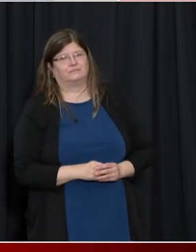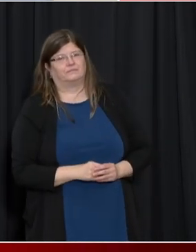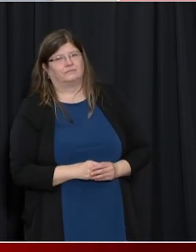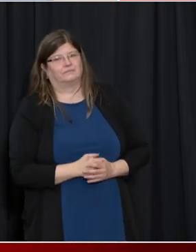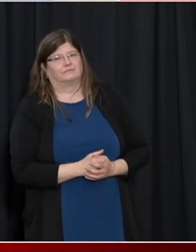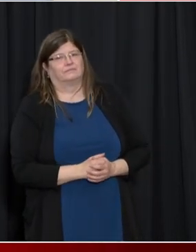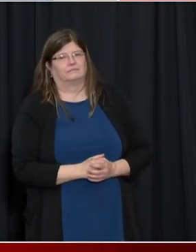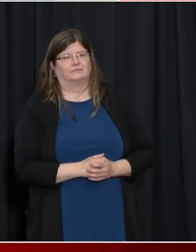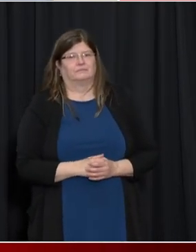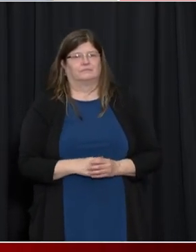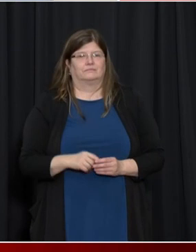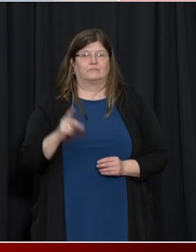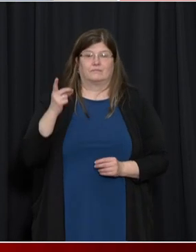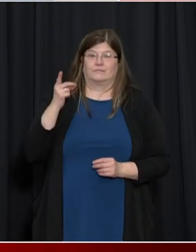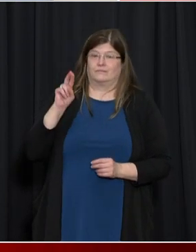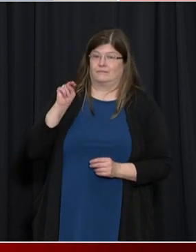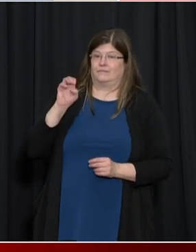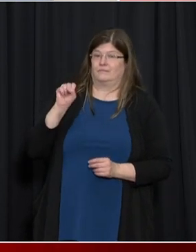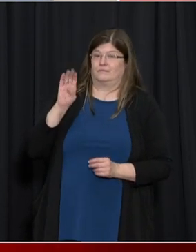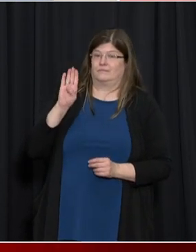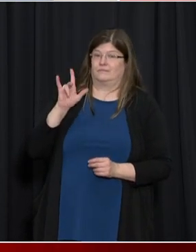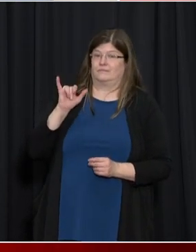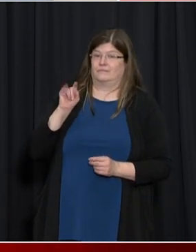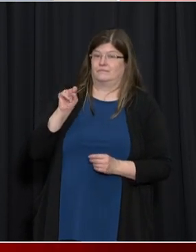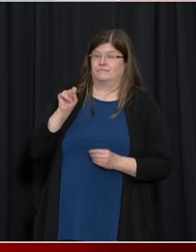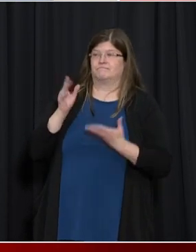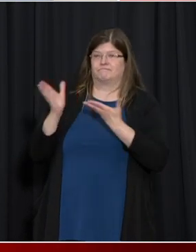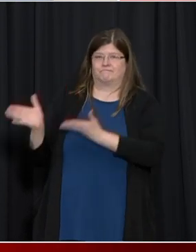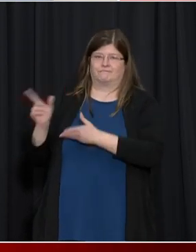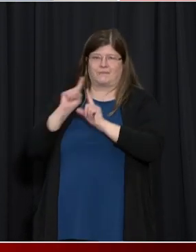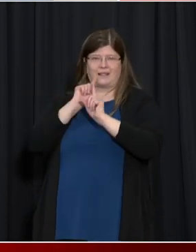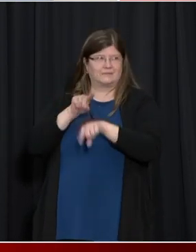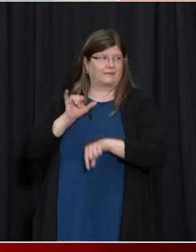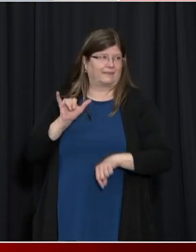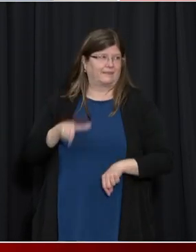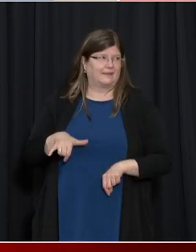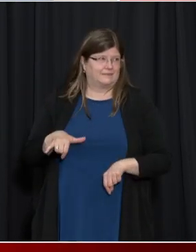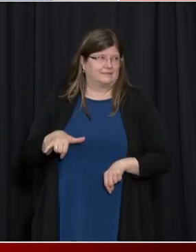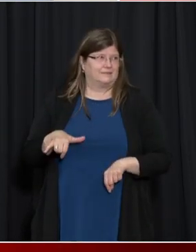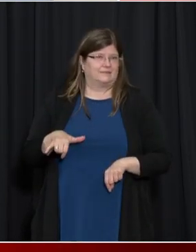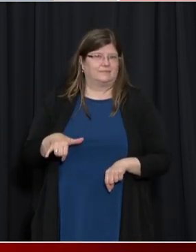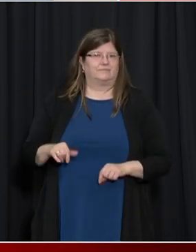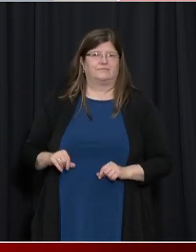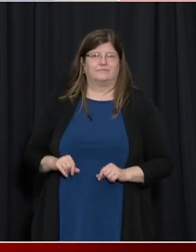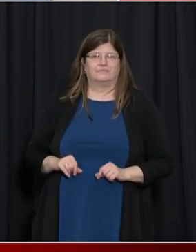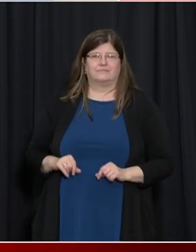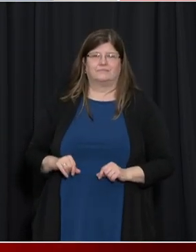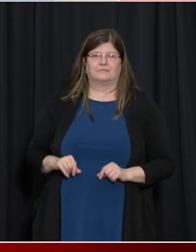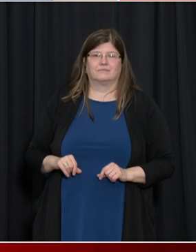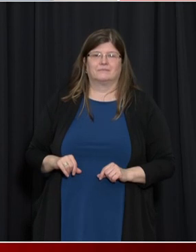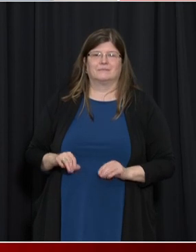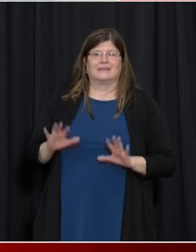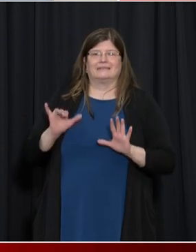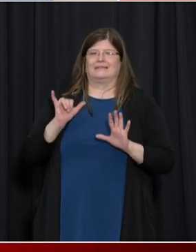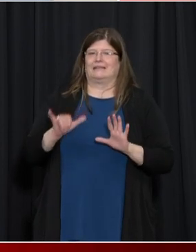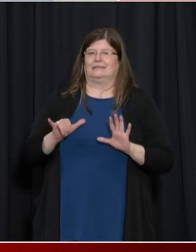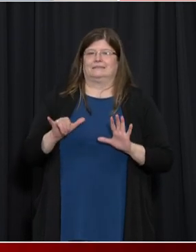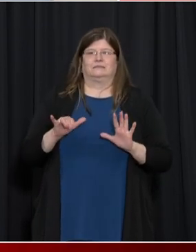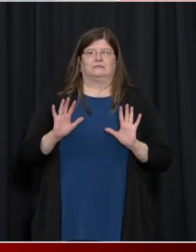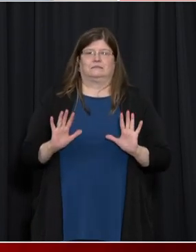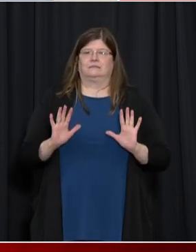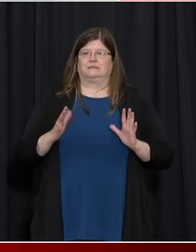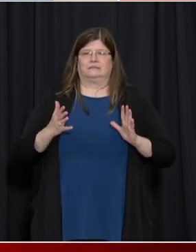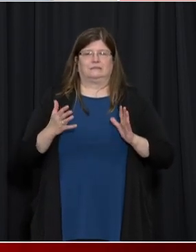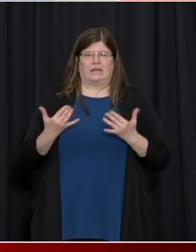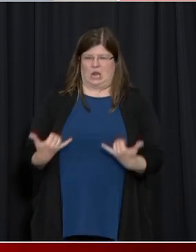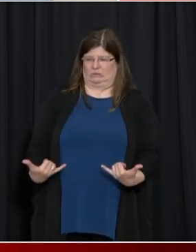Dr. Nesbitt, I'm gonna turn to Dr. Nesbitt. That is not the current